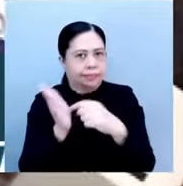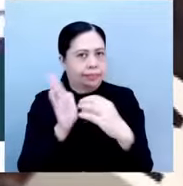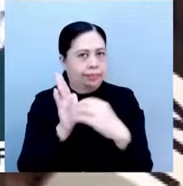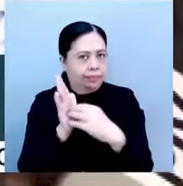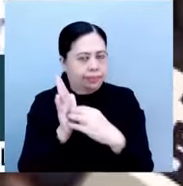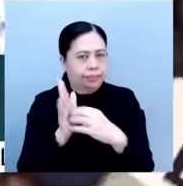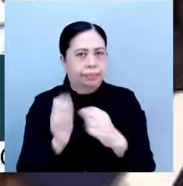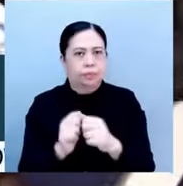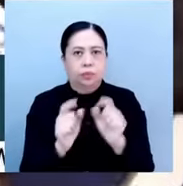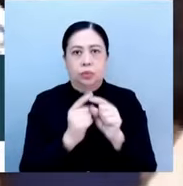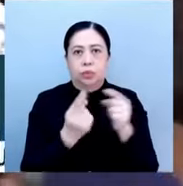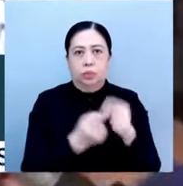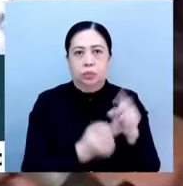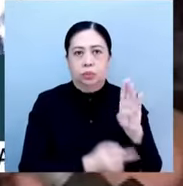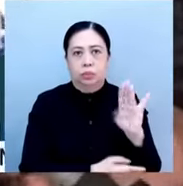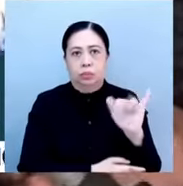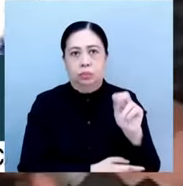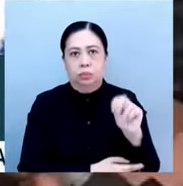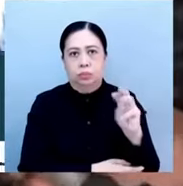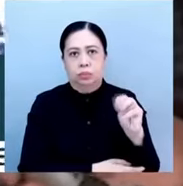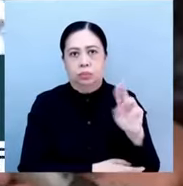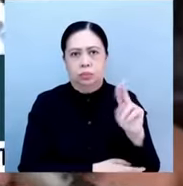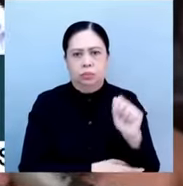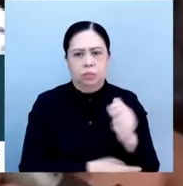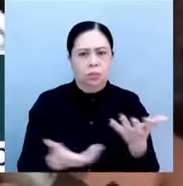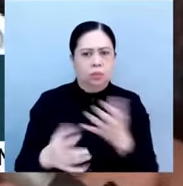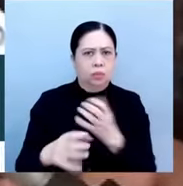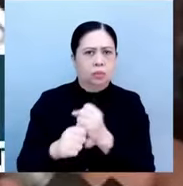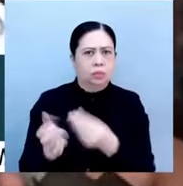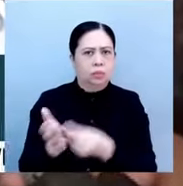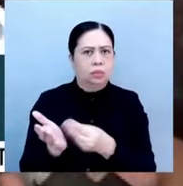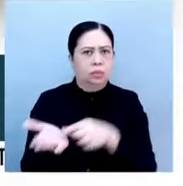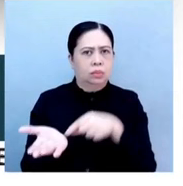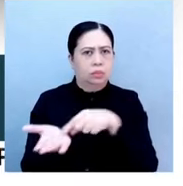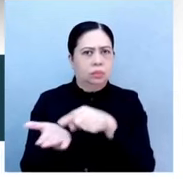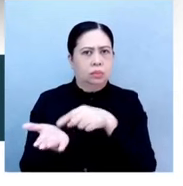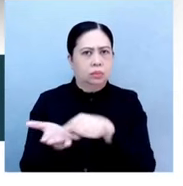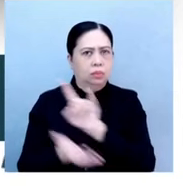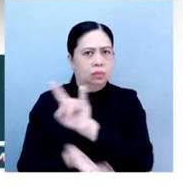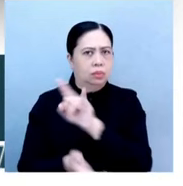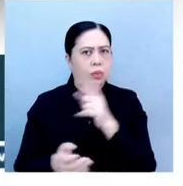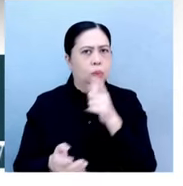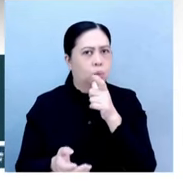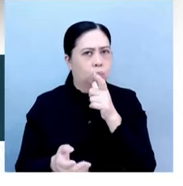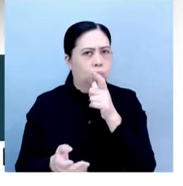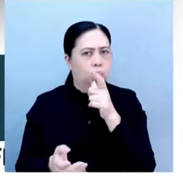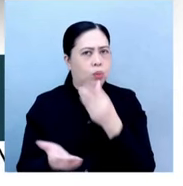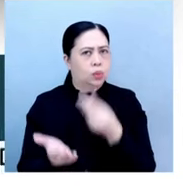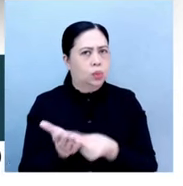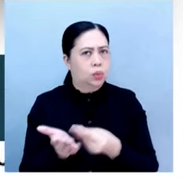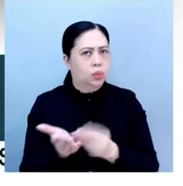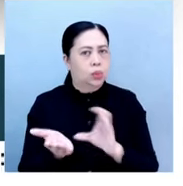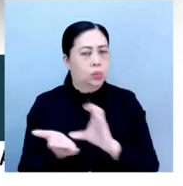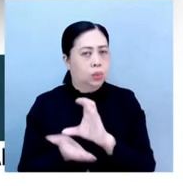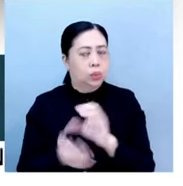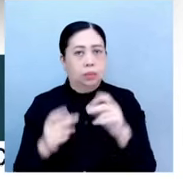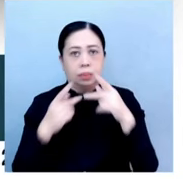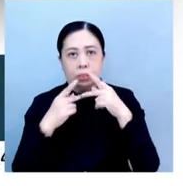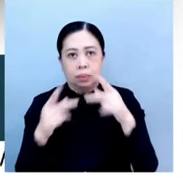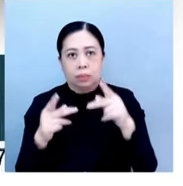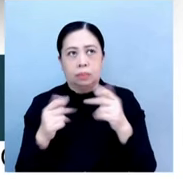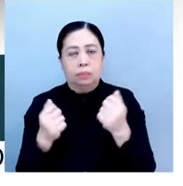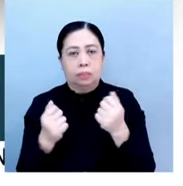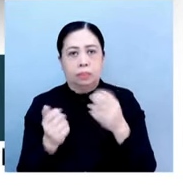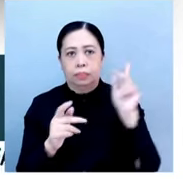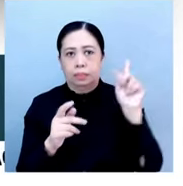Progressive group Bayan Muna questions the funding source for the paid advertisement. Sino ang nagpondo nito? Kung public funds yung advertisement,